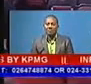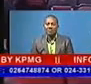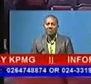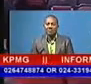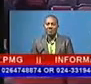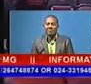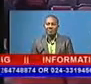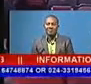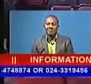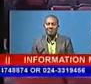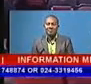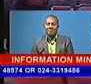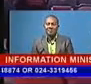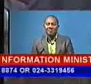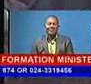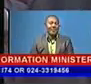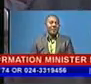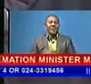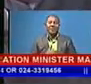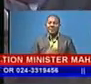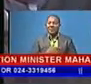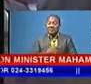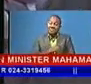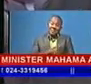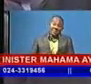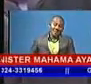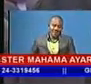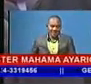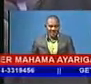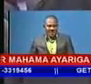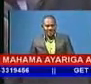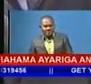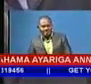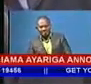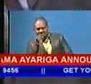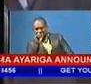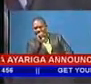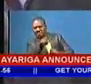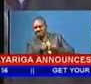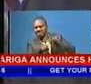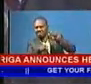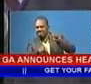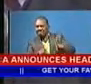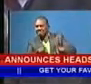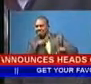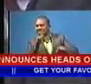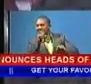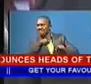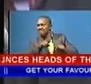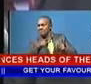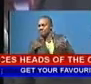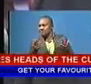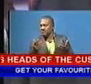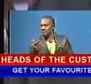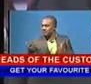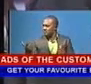My Lord, clearly, examination in chief is the context in which such a list